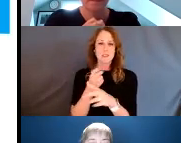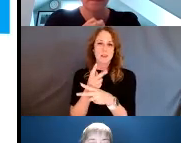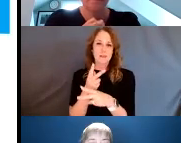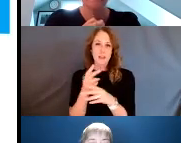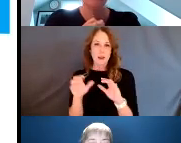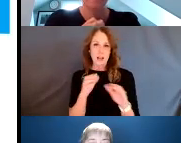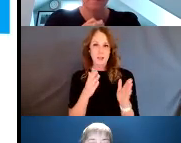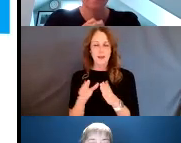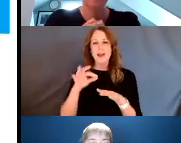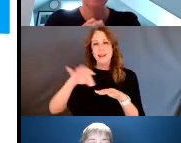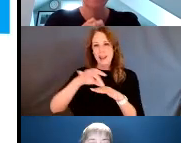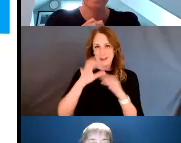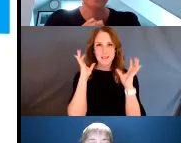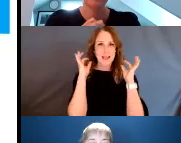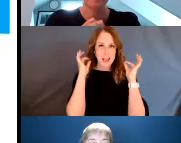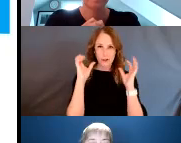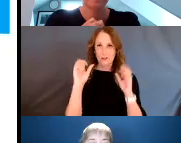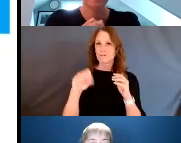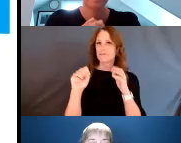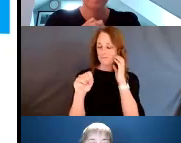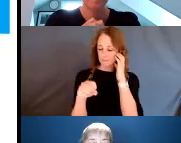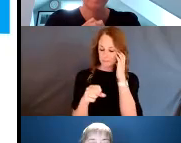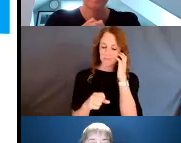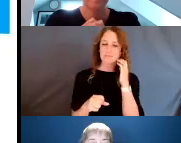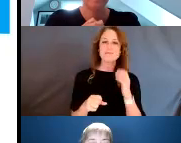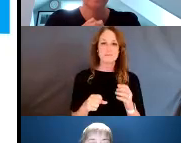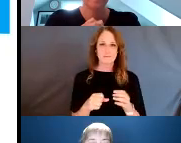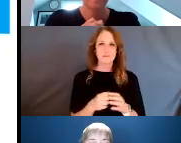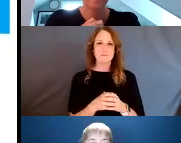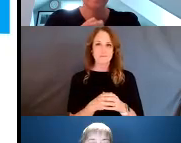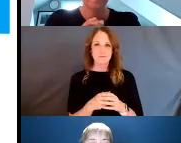Nails and hair. Yep, getting those things done. Pampering yourself.